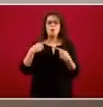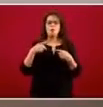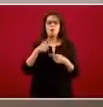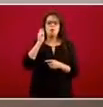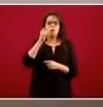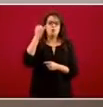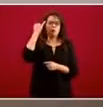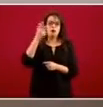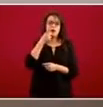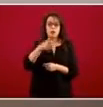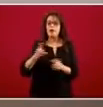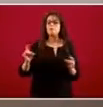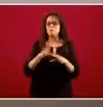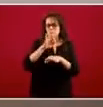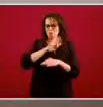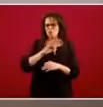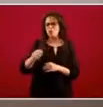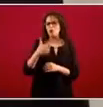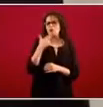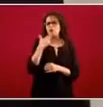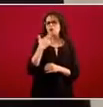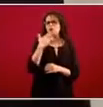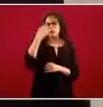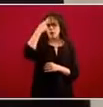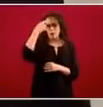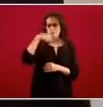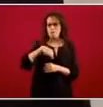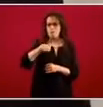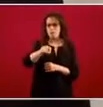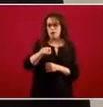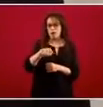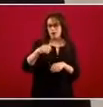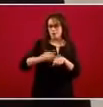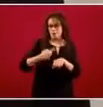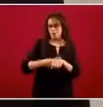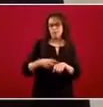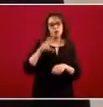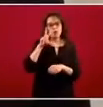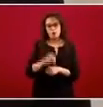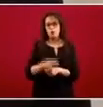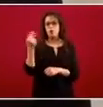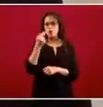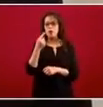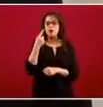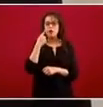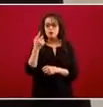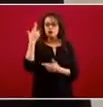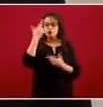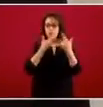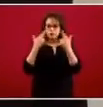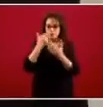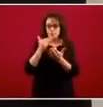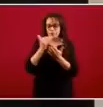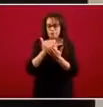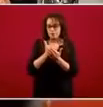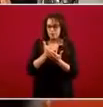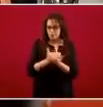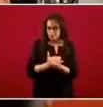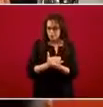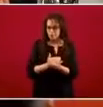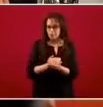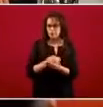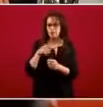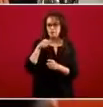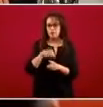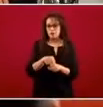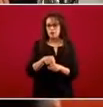reason for these clinical trials is because we can never use a medicine just because someone said it would work. We have to make it safe